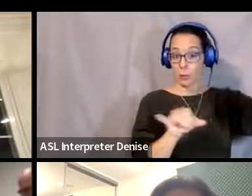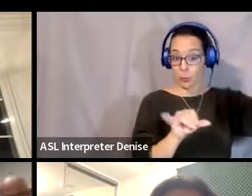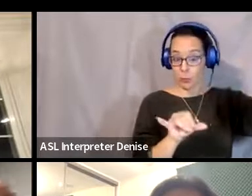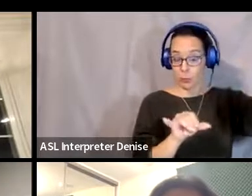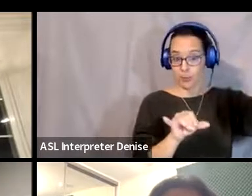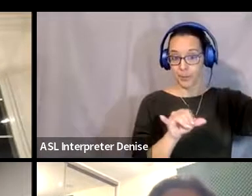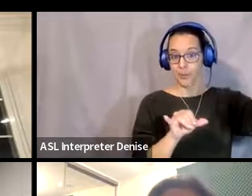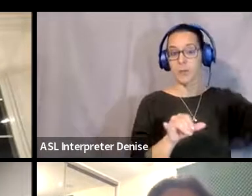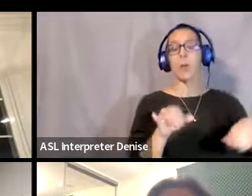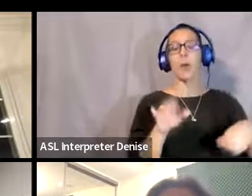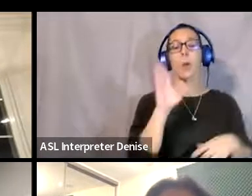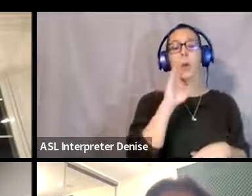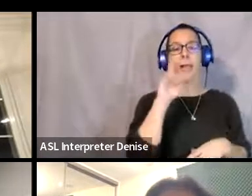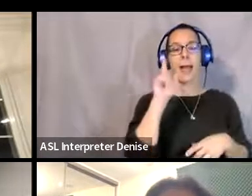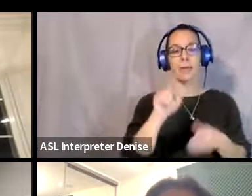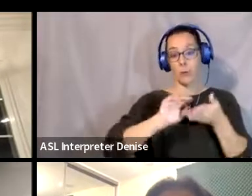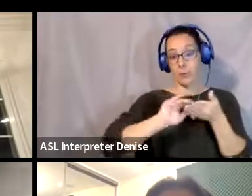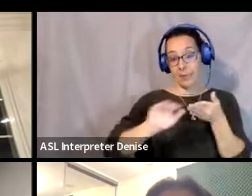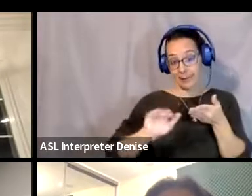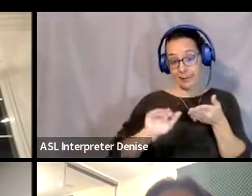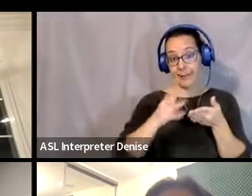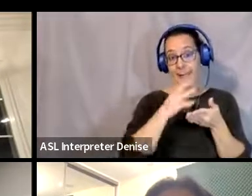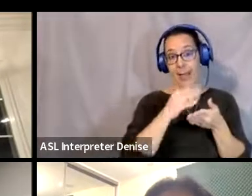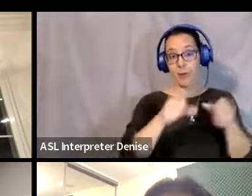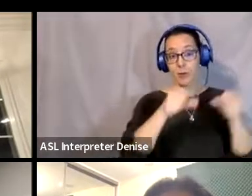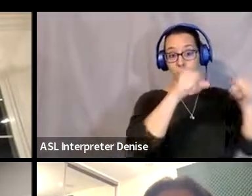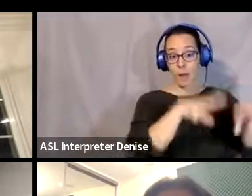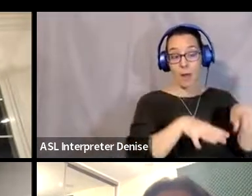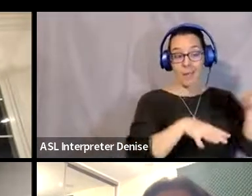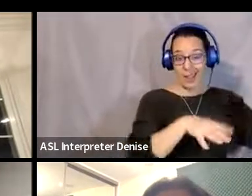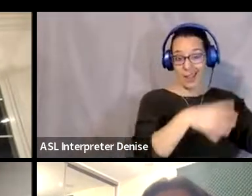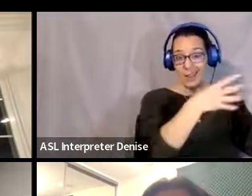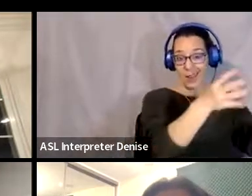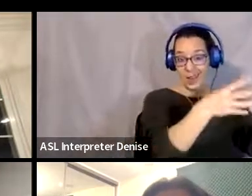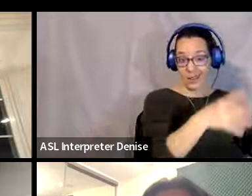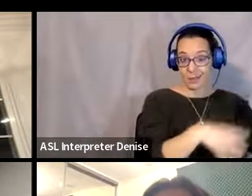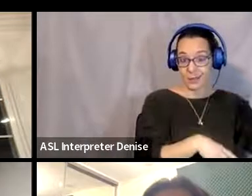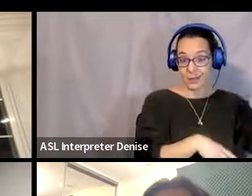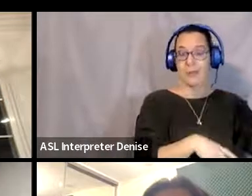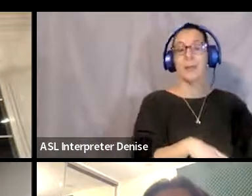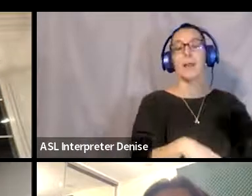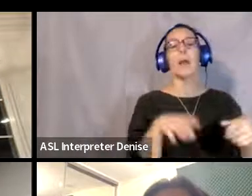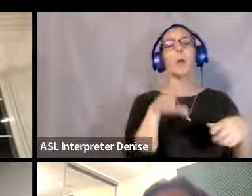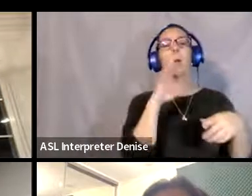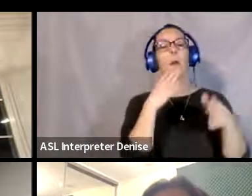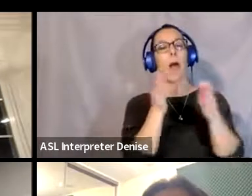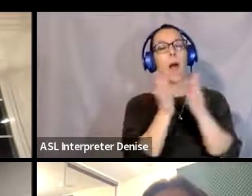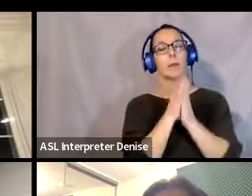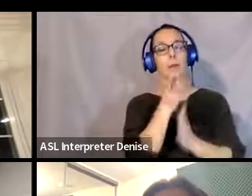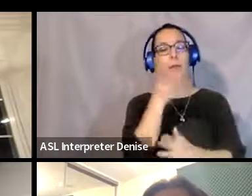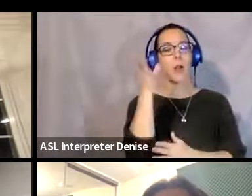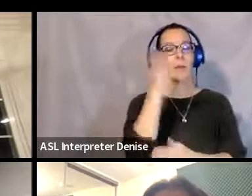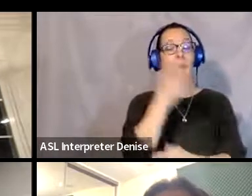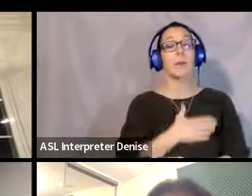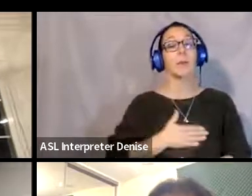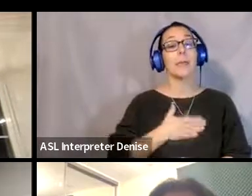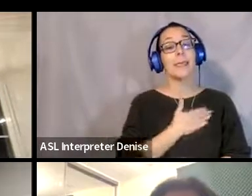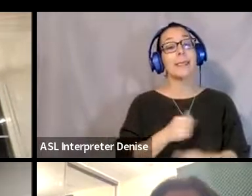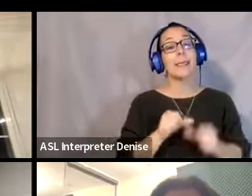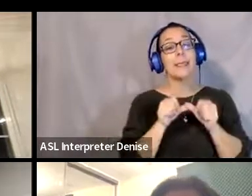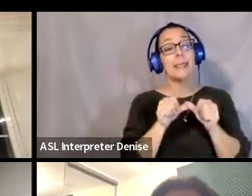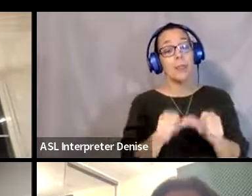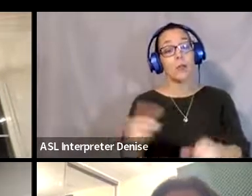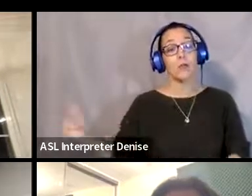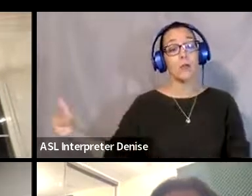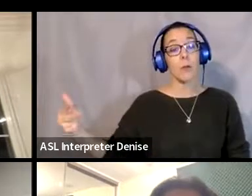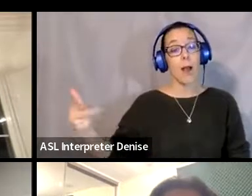we're going to be having to dismiss and drop off at that upper gate, but we're going to ask you parents to continue to drive down and